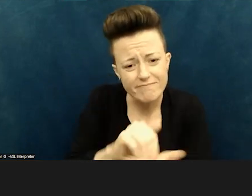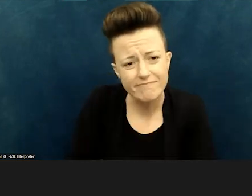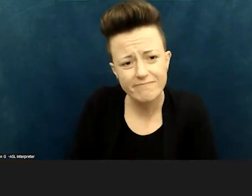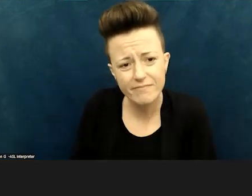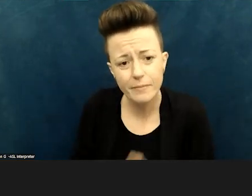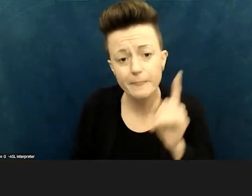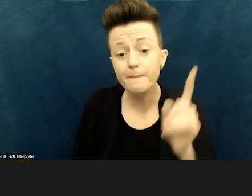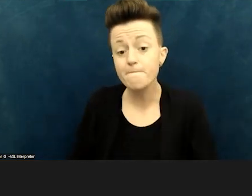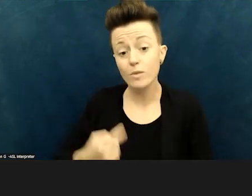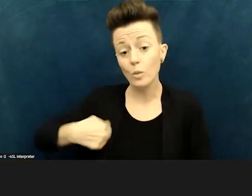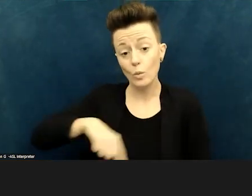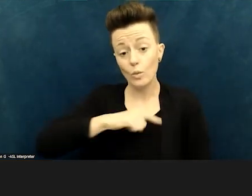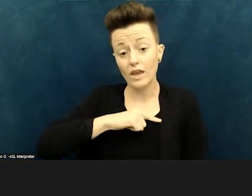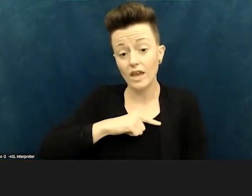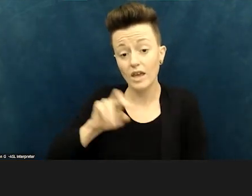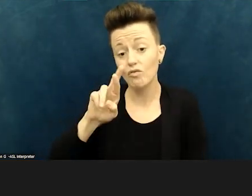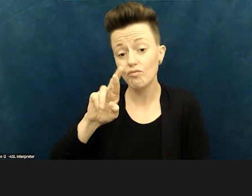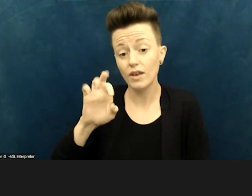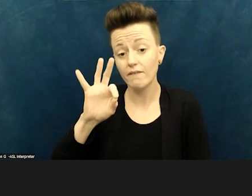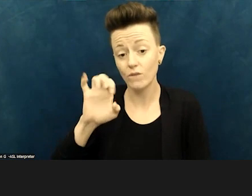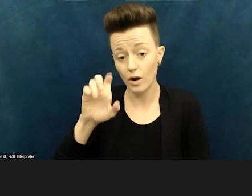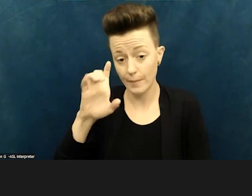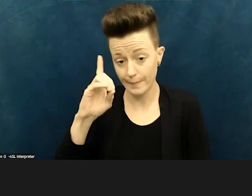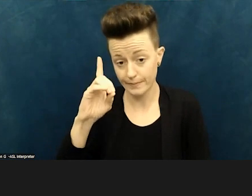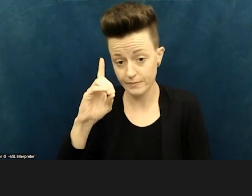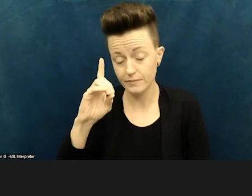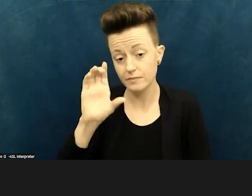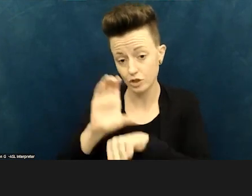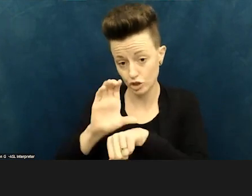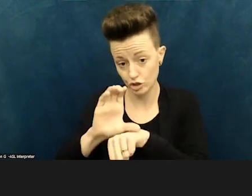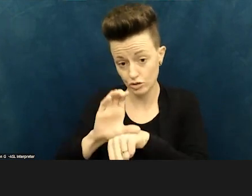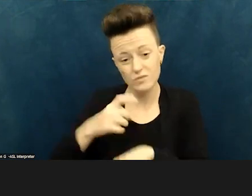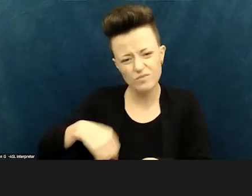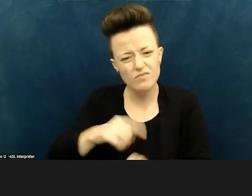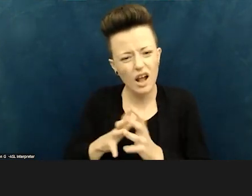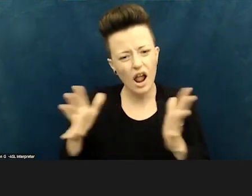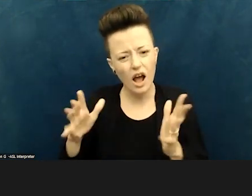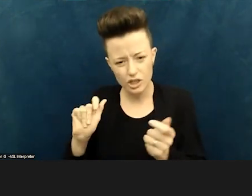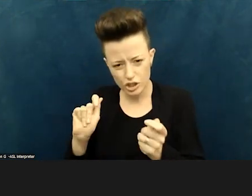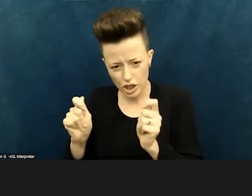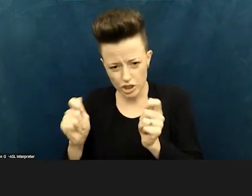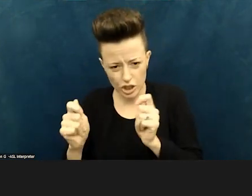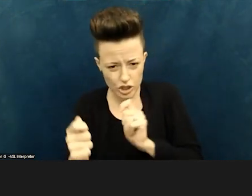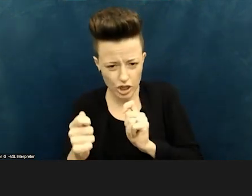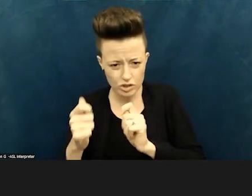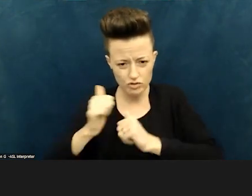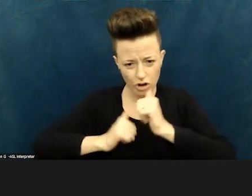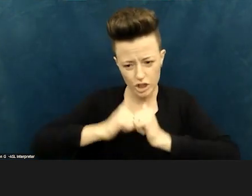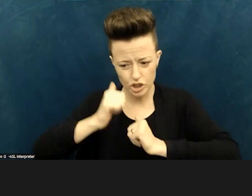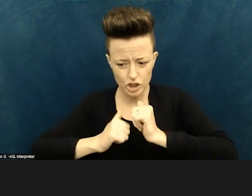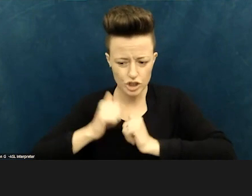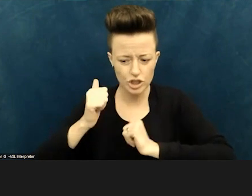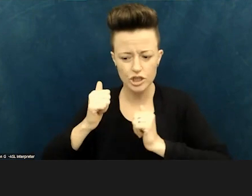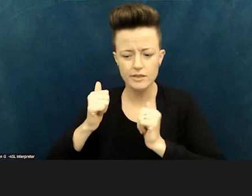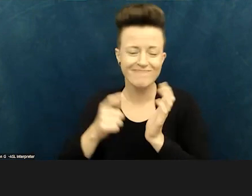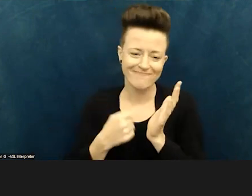Church restructures, a lot of their stuff is indirect, so you don't know exactly what their proposals are.